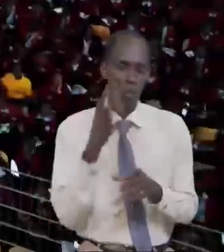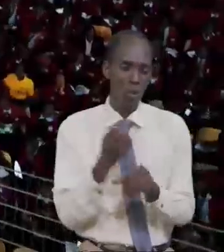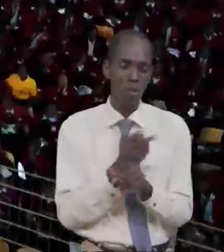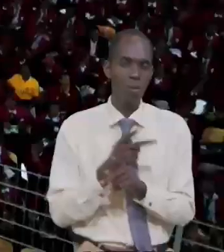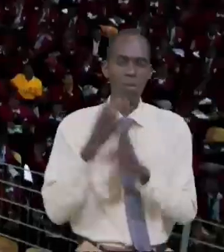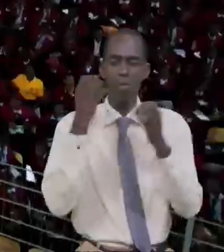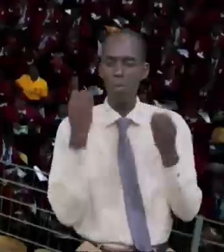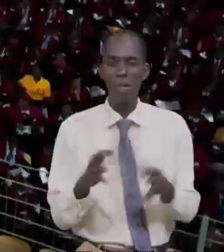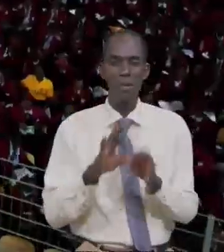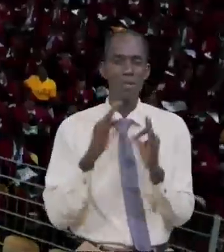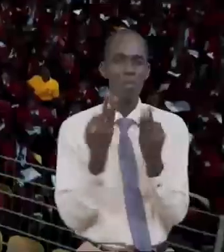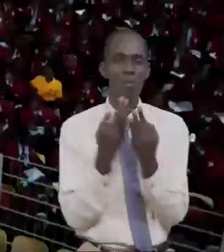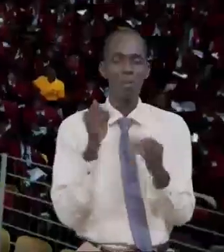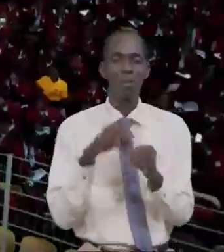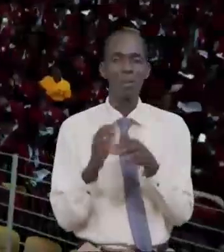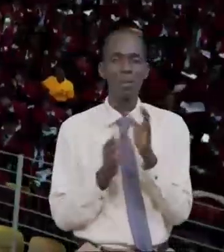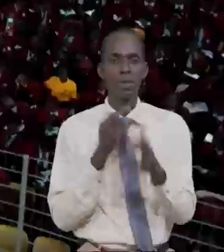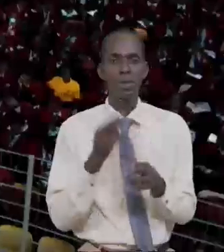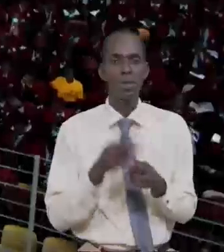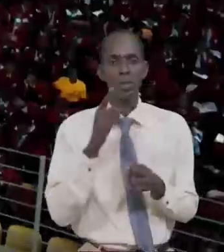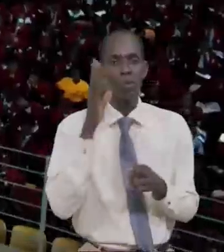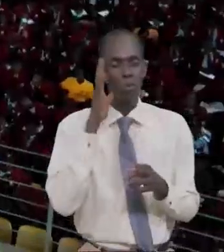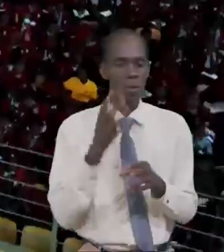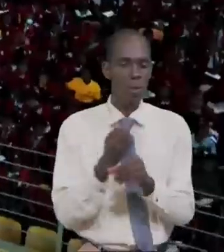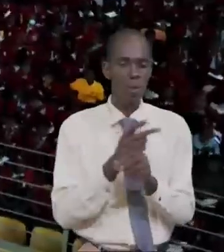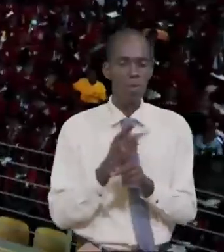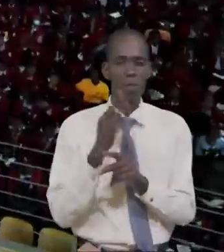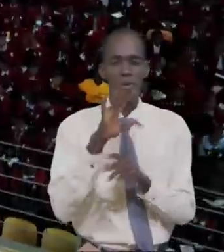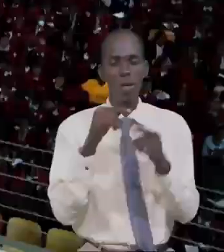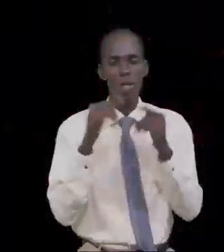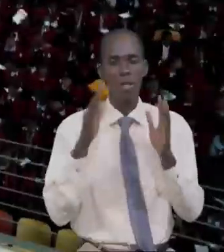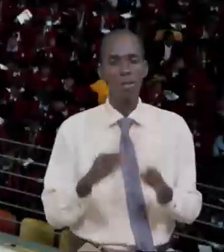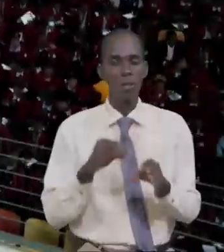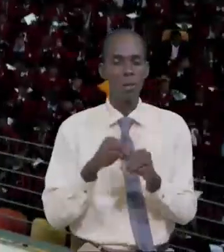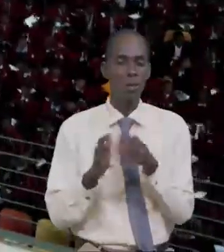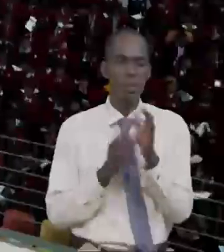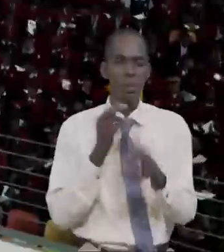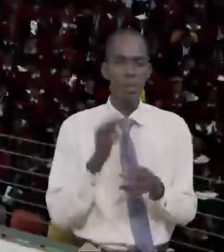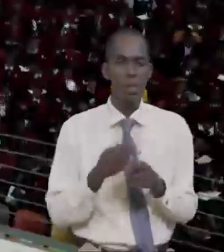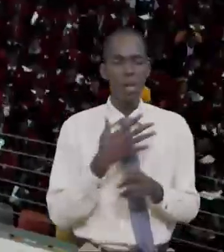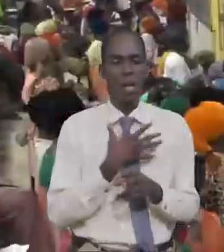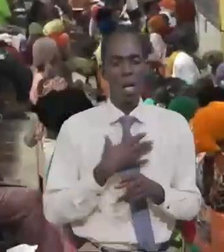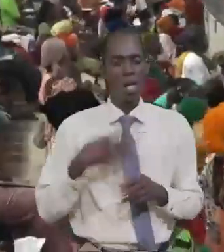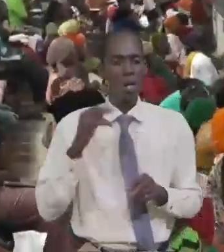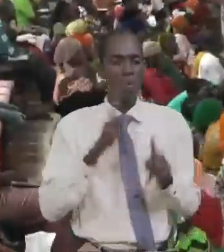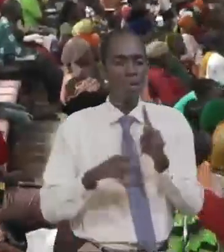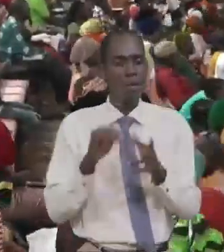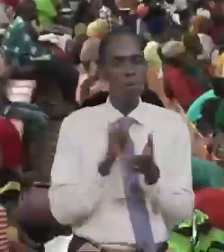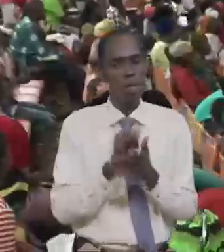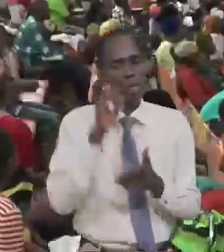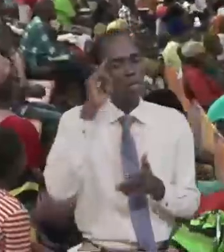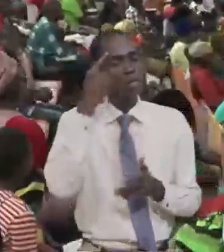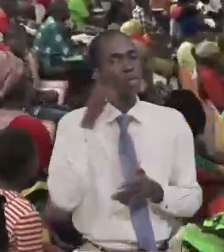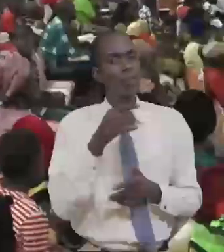thought he was a mediocre, he will always forever be a mediocre, you will rise up. The